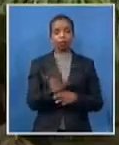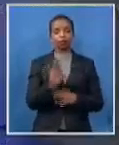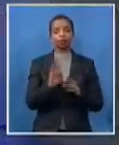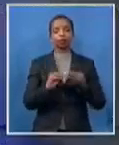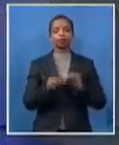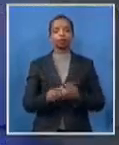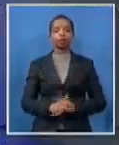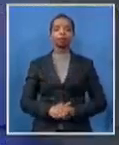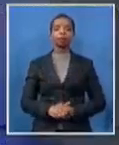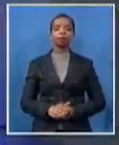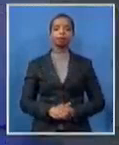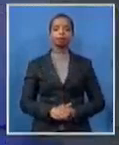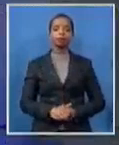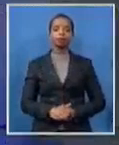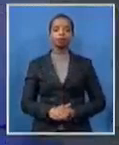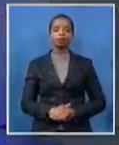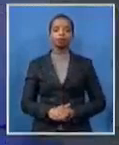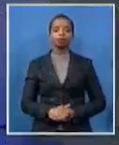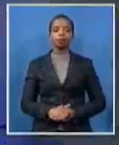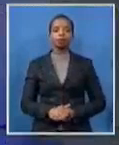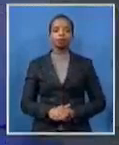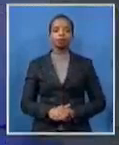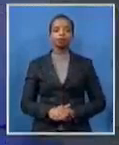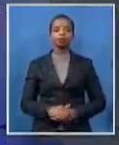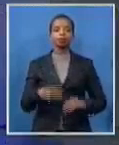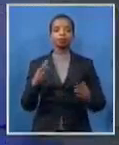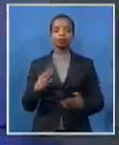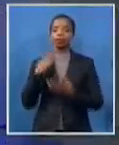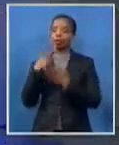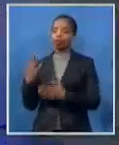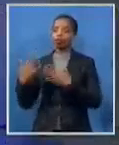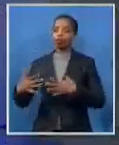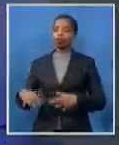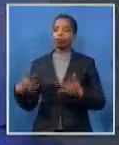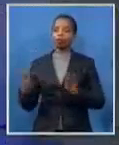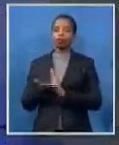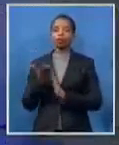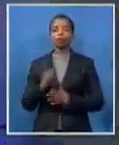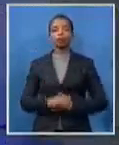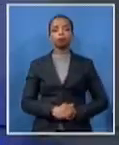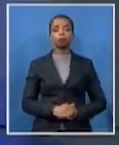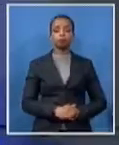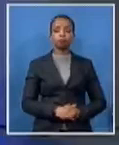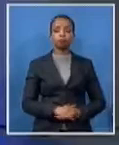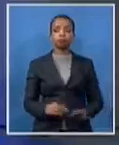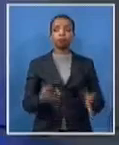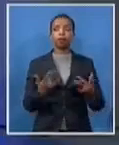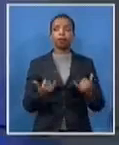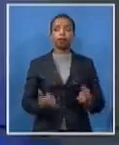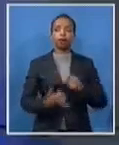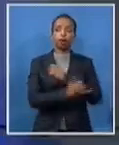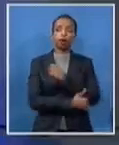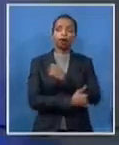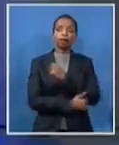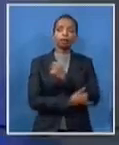Thank you so much there for that update. Now, as the country commemorated Youth Day yesterday with promises